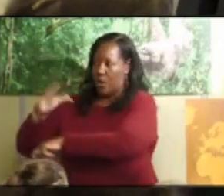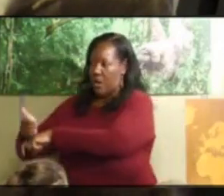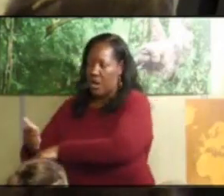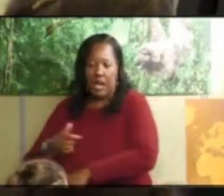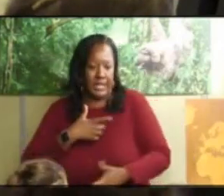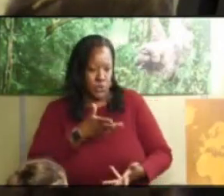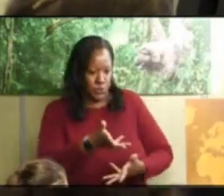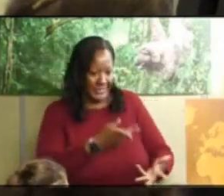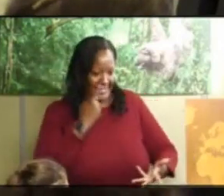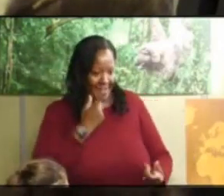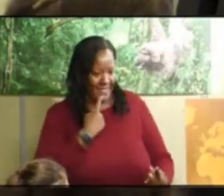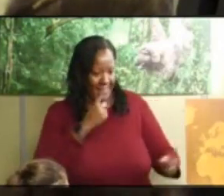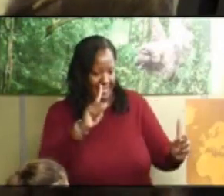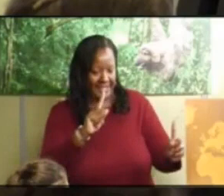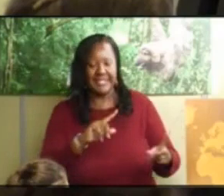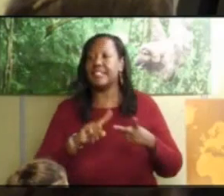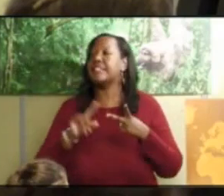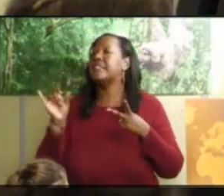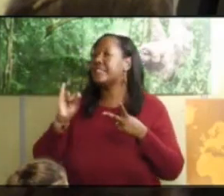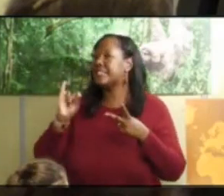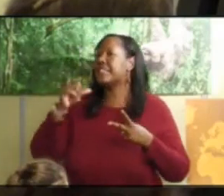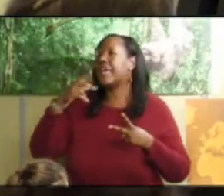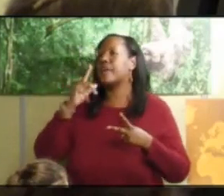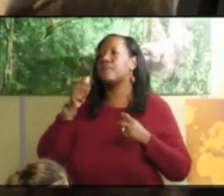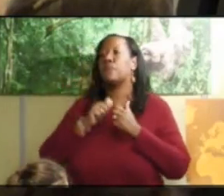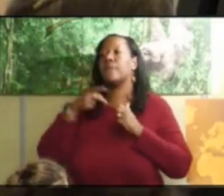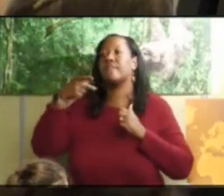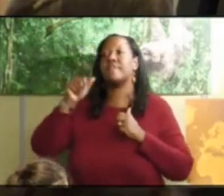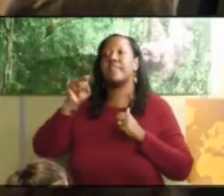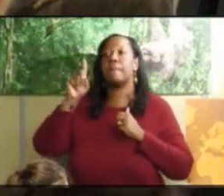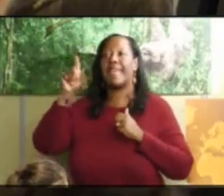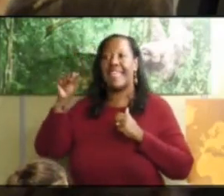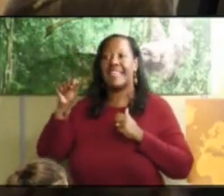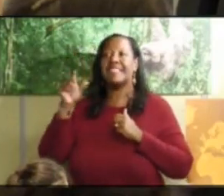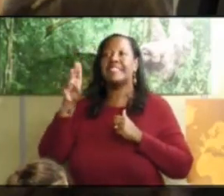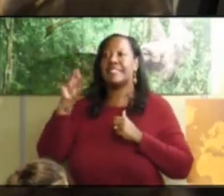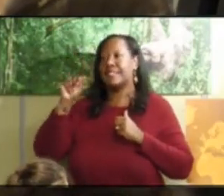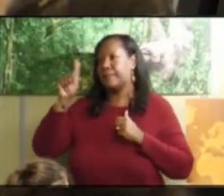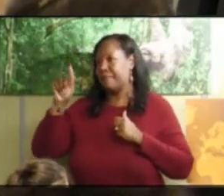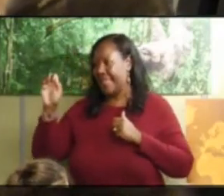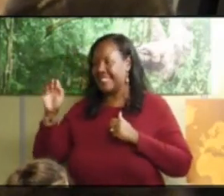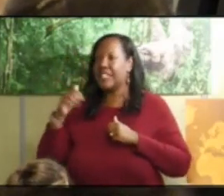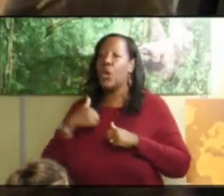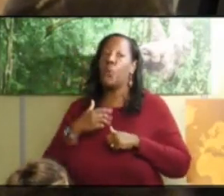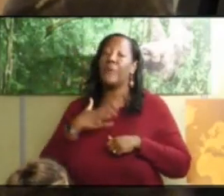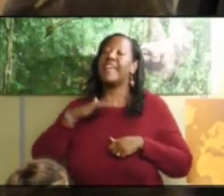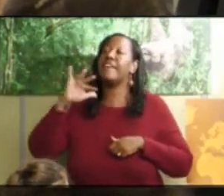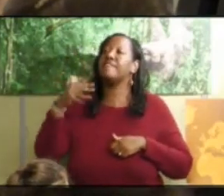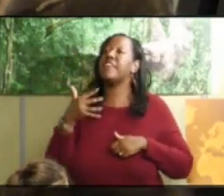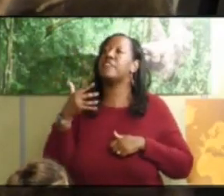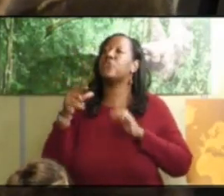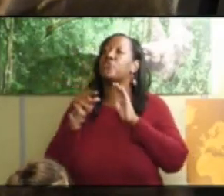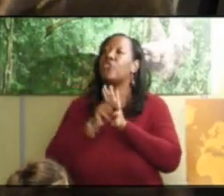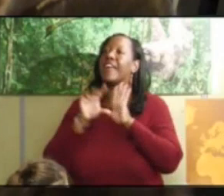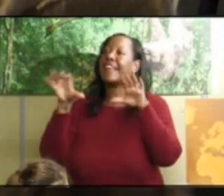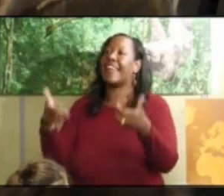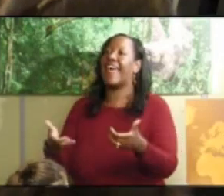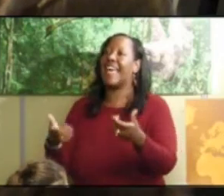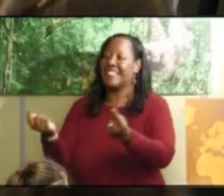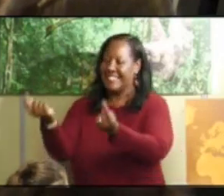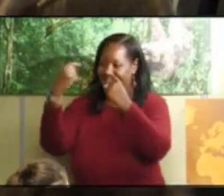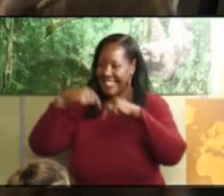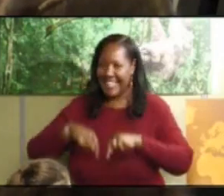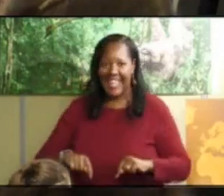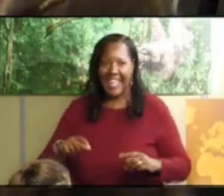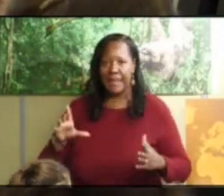Maze. Oh, great. So the Panda Maze also had a couple rounds, including we had a delightful 5th grade class that came in and played